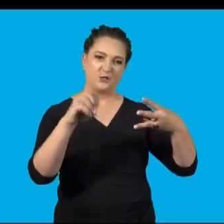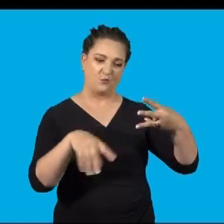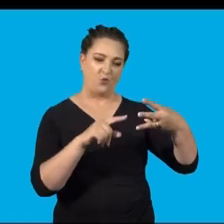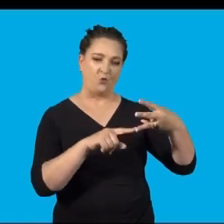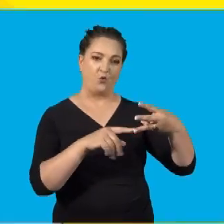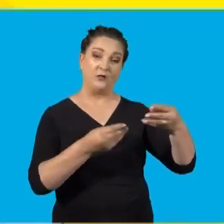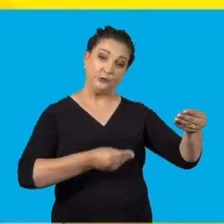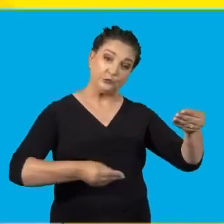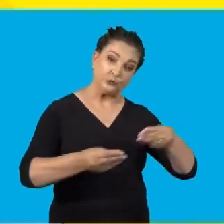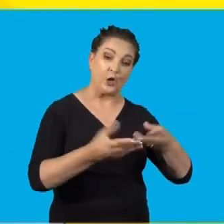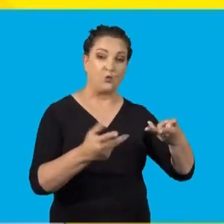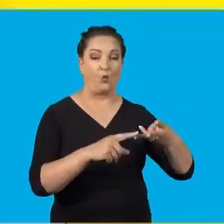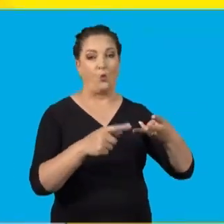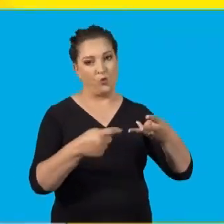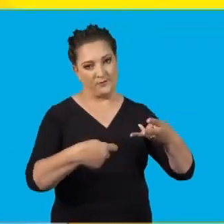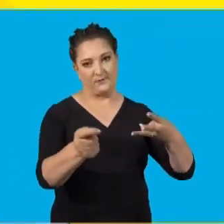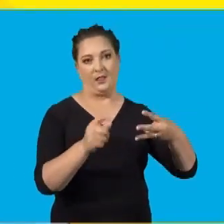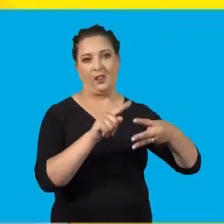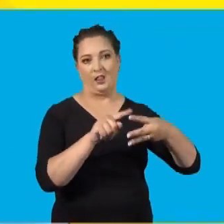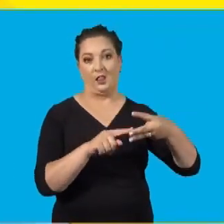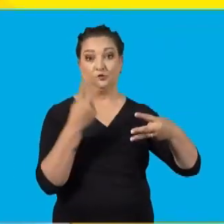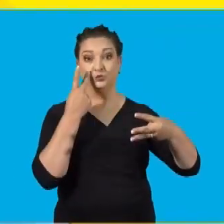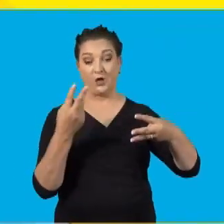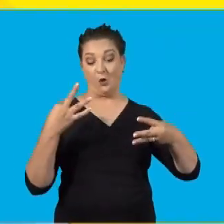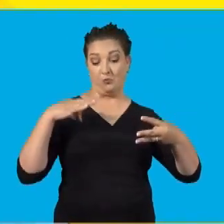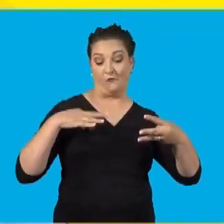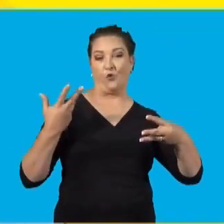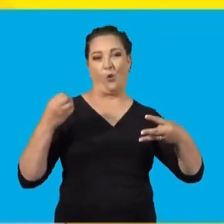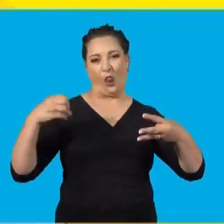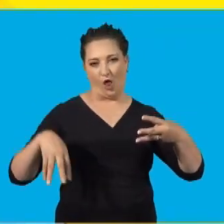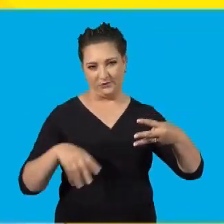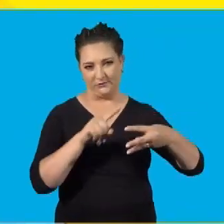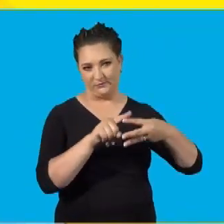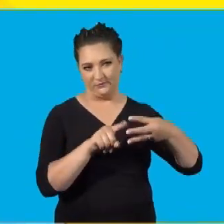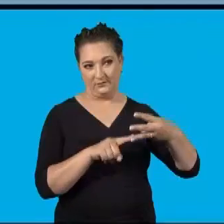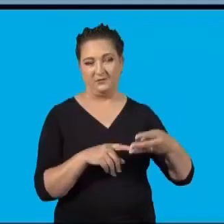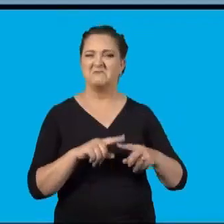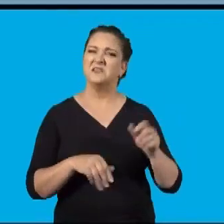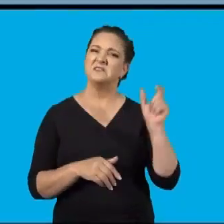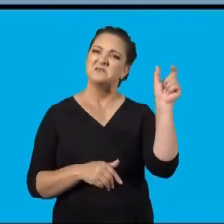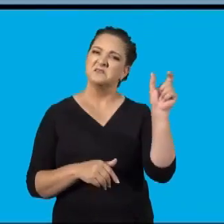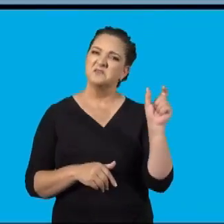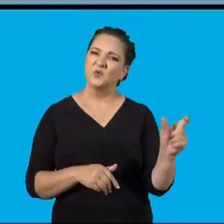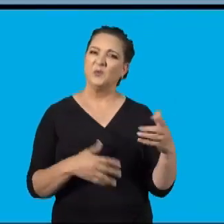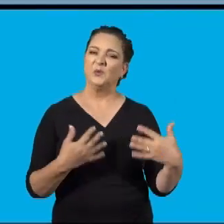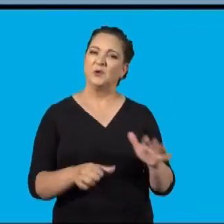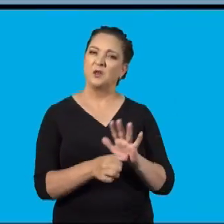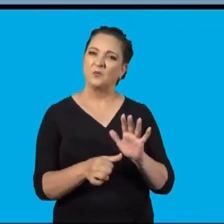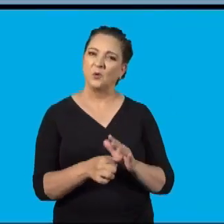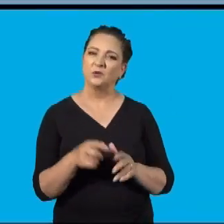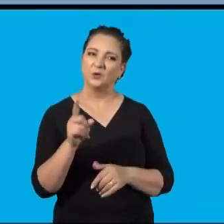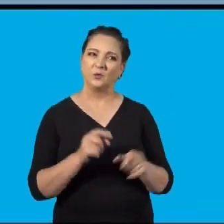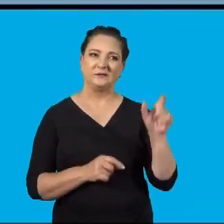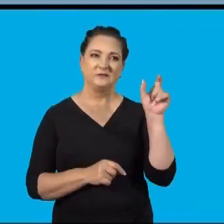it in or sell it, and we're able to calculate either profit or loss. Here is a recap of keywords